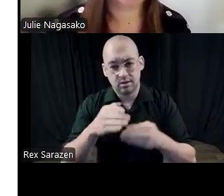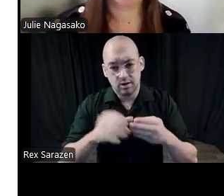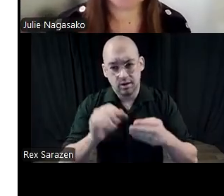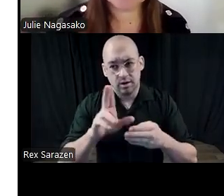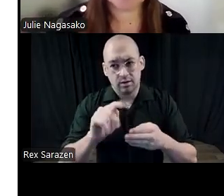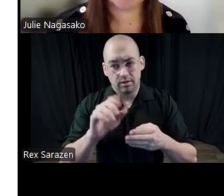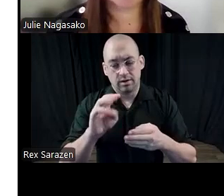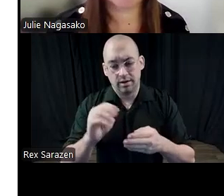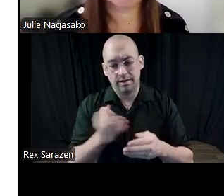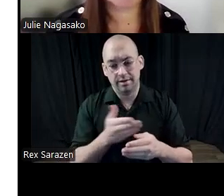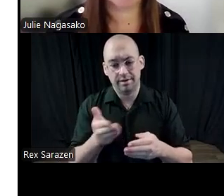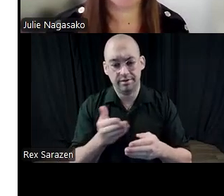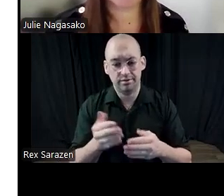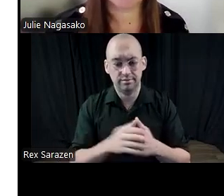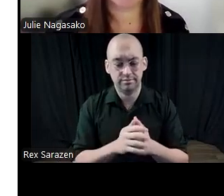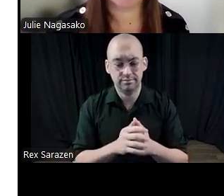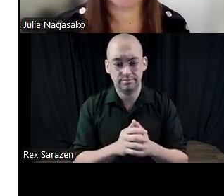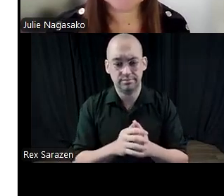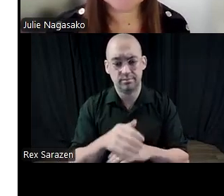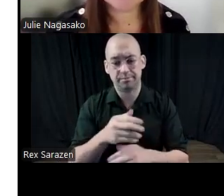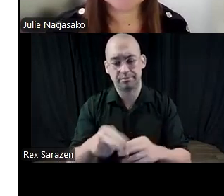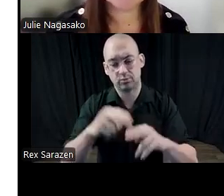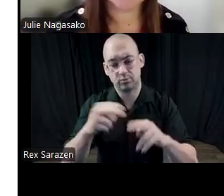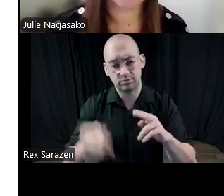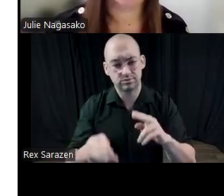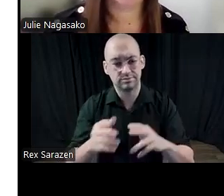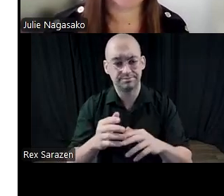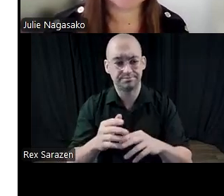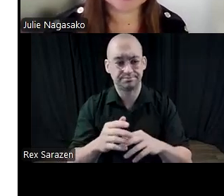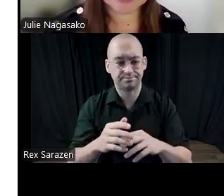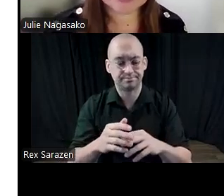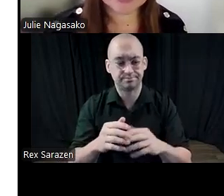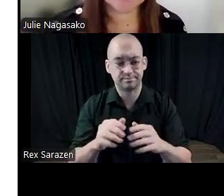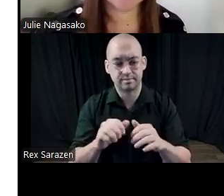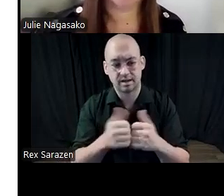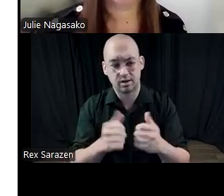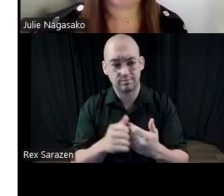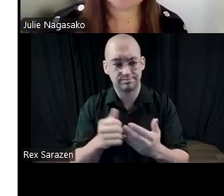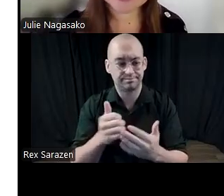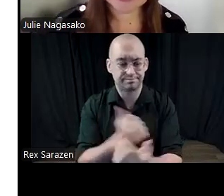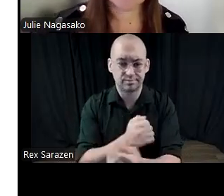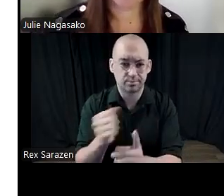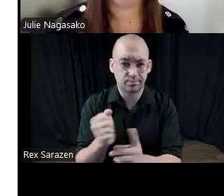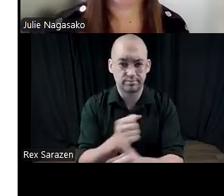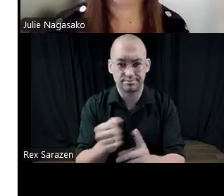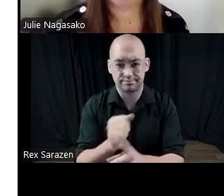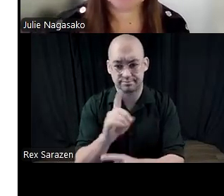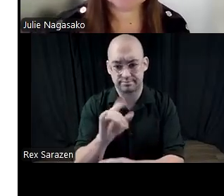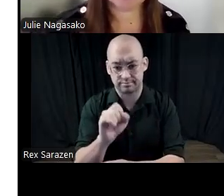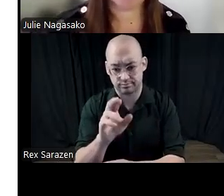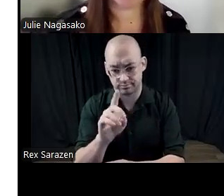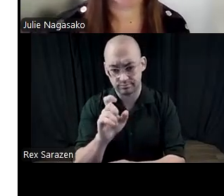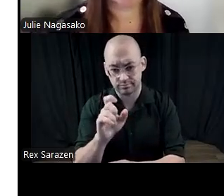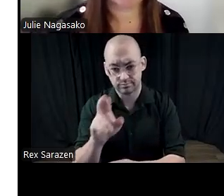including reducing prevalence of mental health and substance use disorder, reducing stigma, focusing efforts on those who have